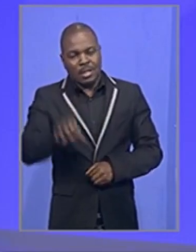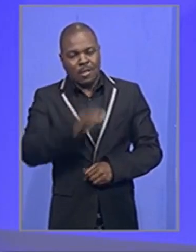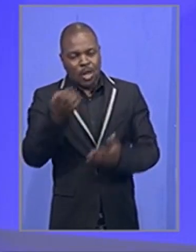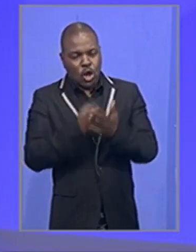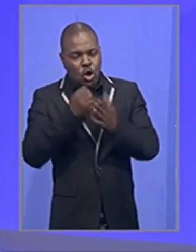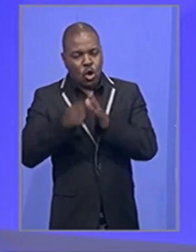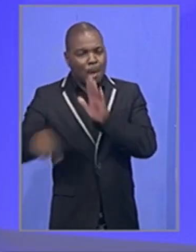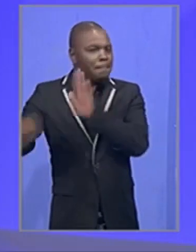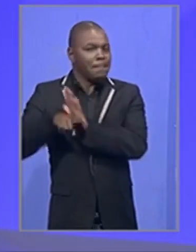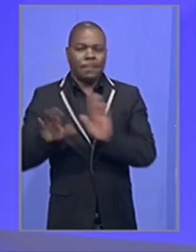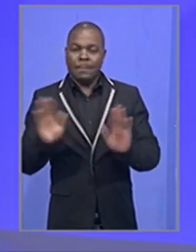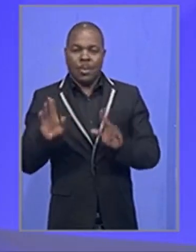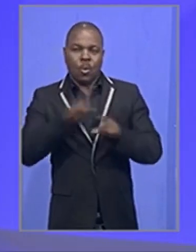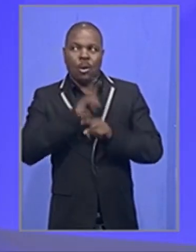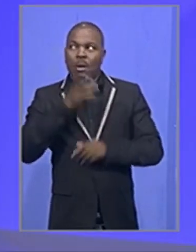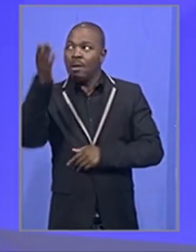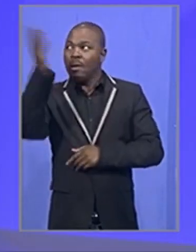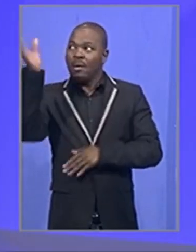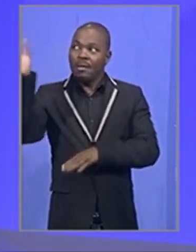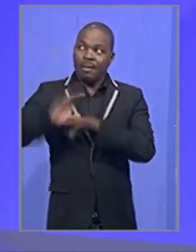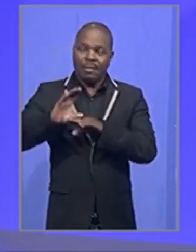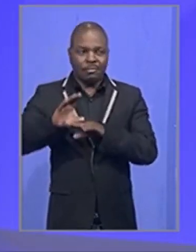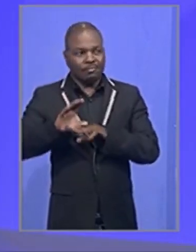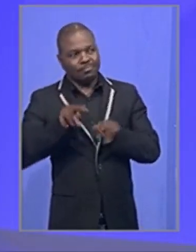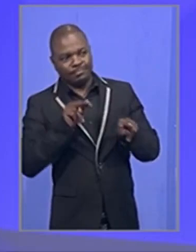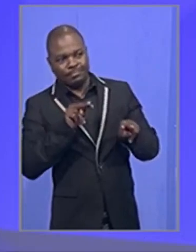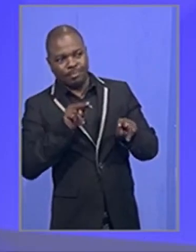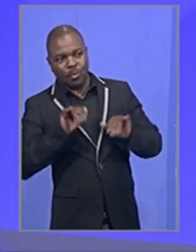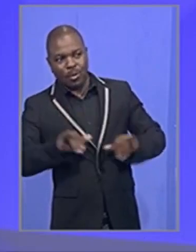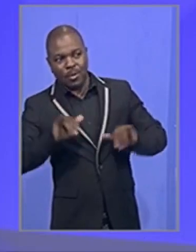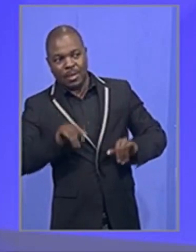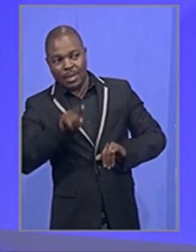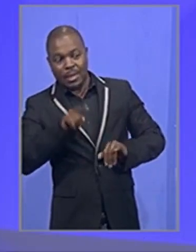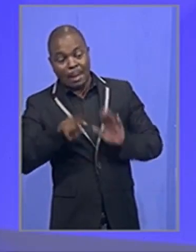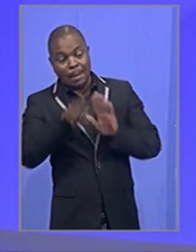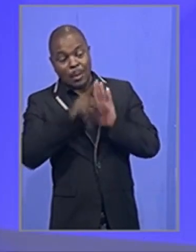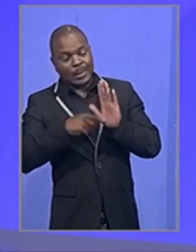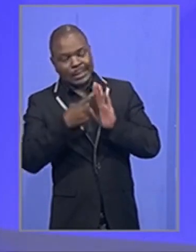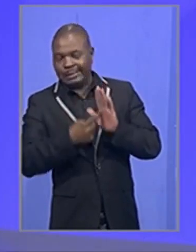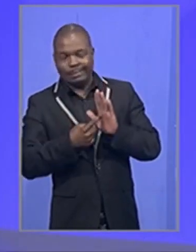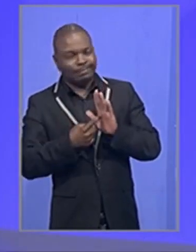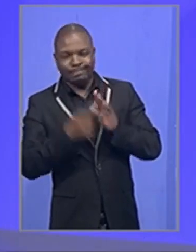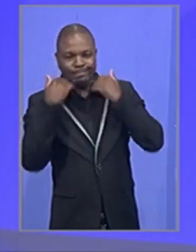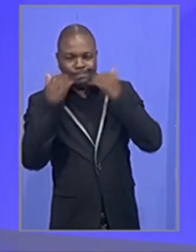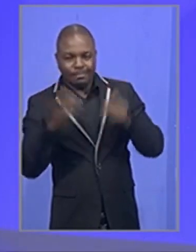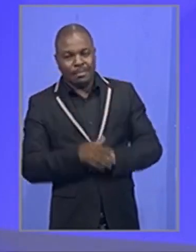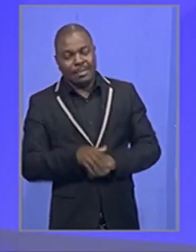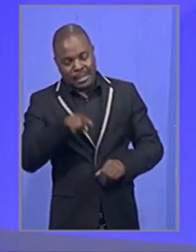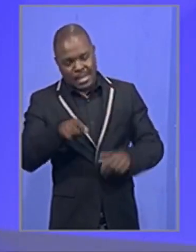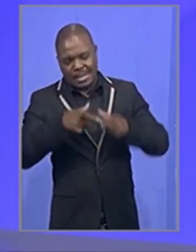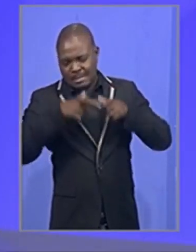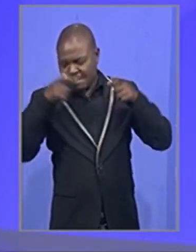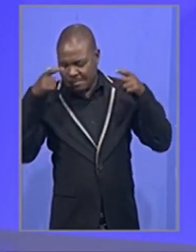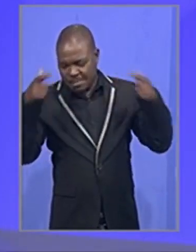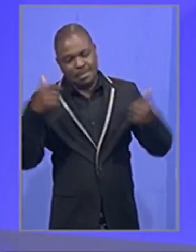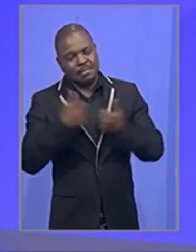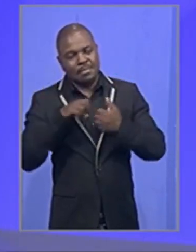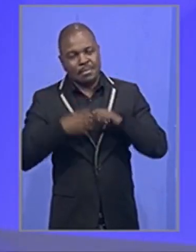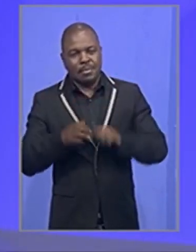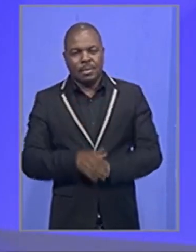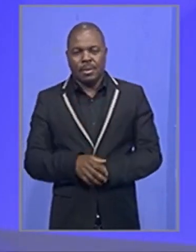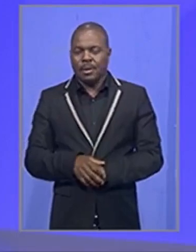Borwa hoba ba tsetedi le bona ba tonne mahlo ba tshabana le maano ana mme ke bothata bo boholo